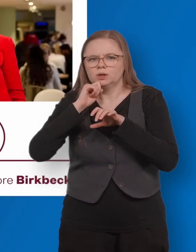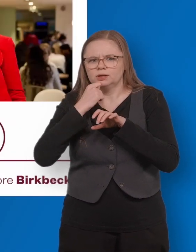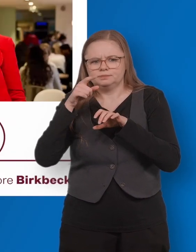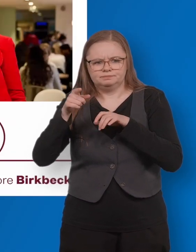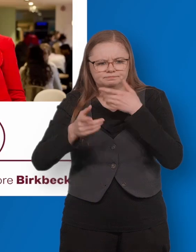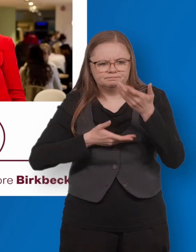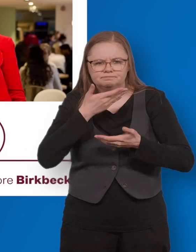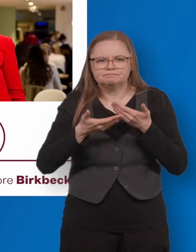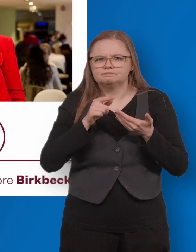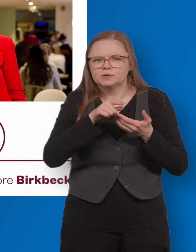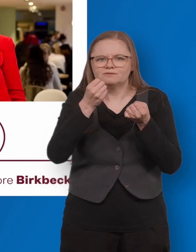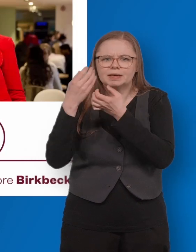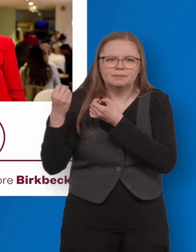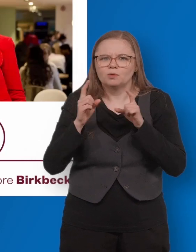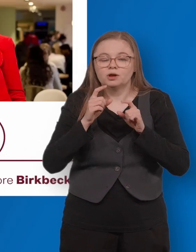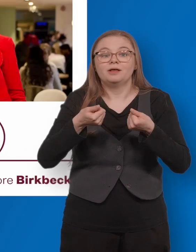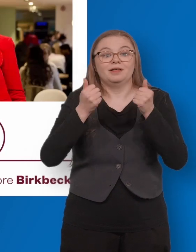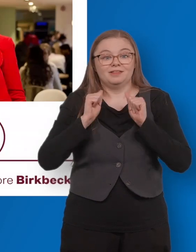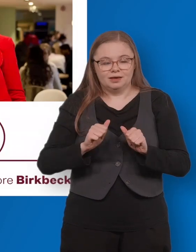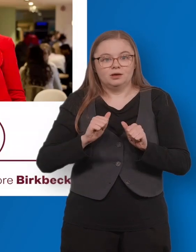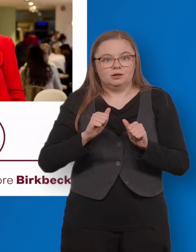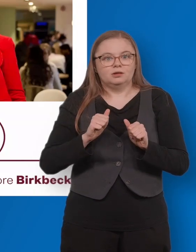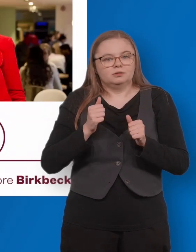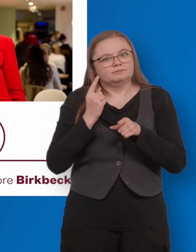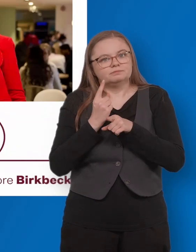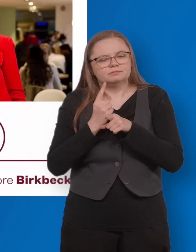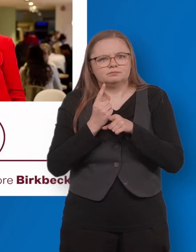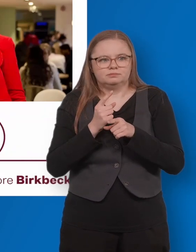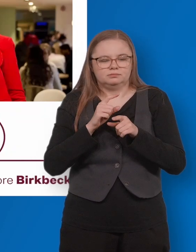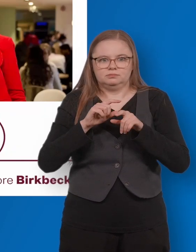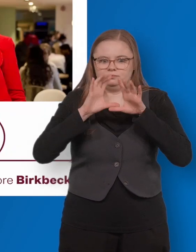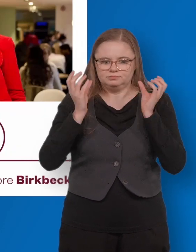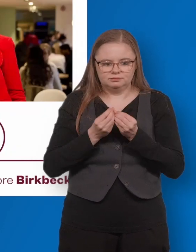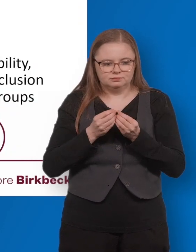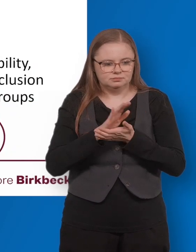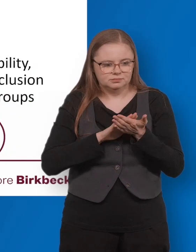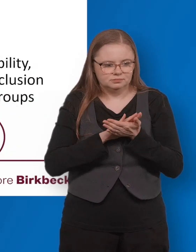what does it all mean? And also giving you an opportunity to ask questions.